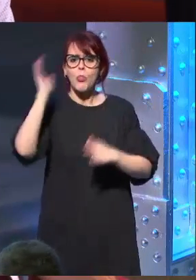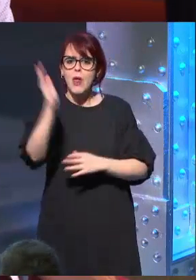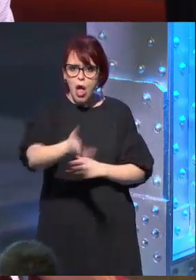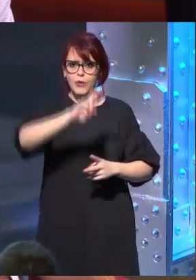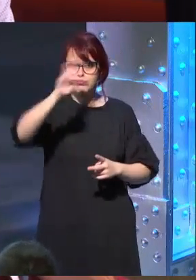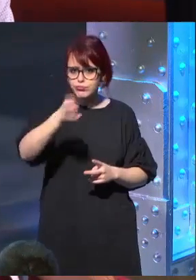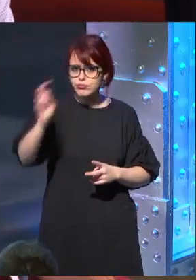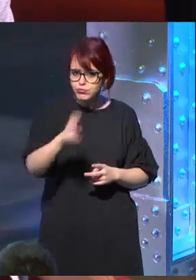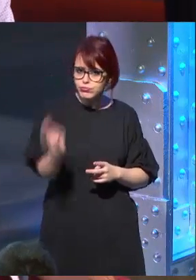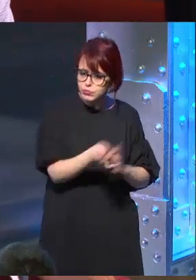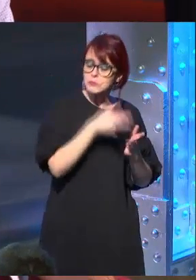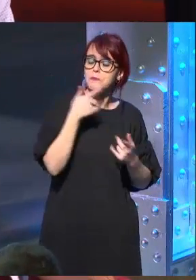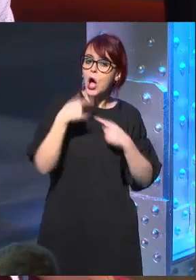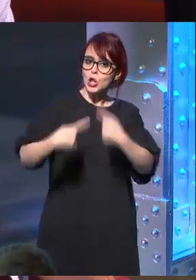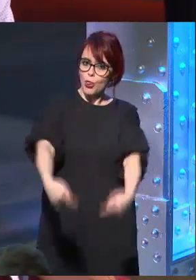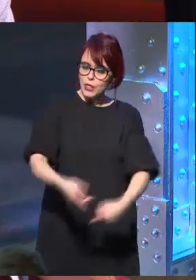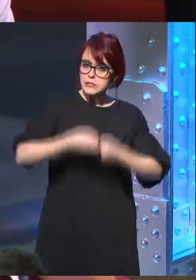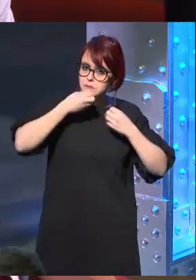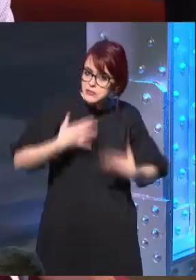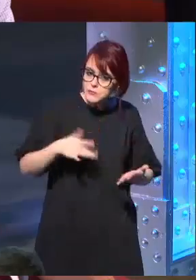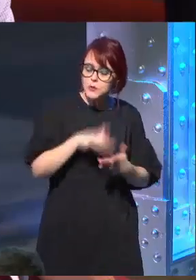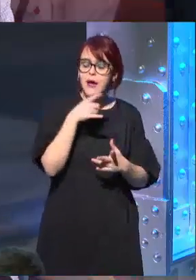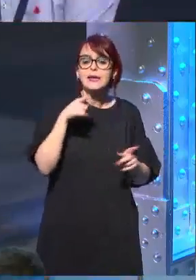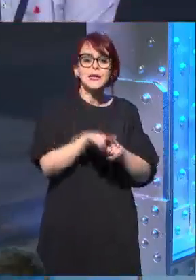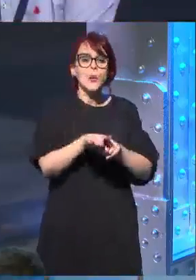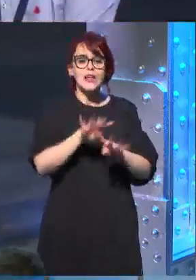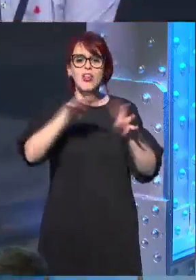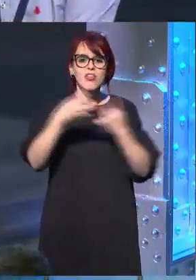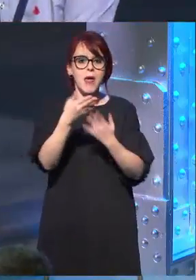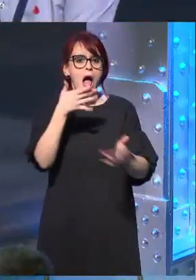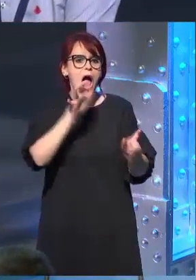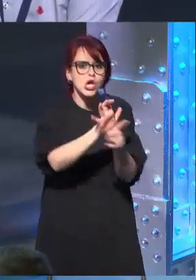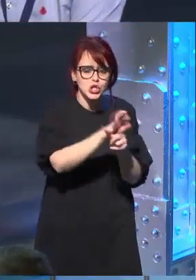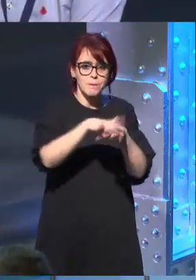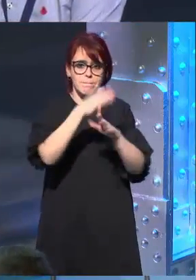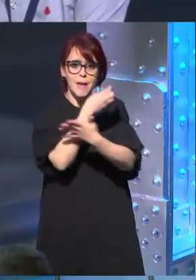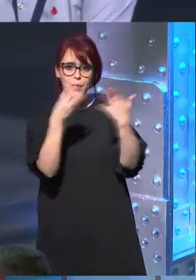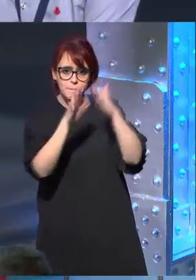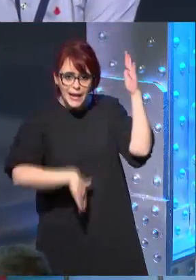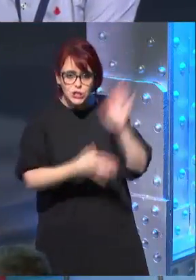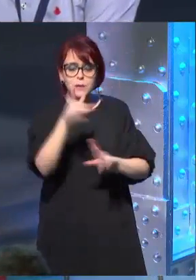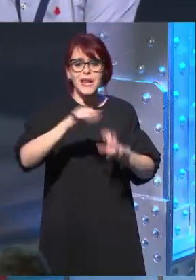It's more and more often than we hear about cases of